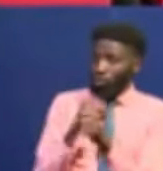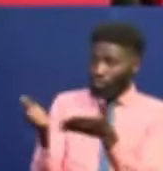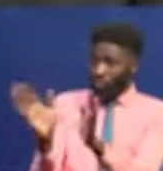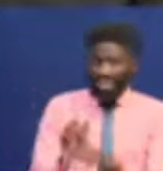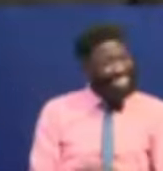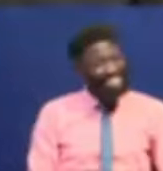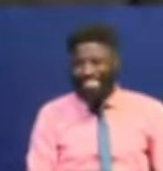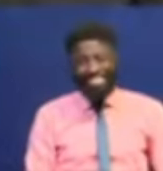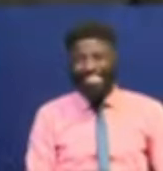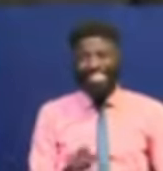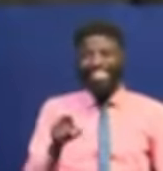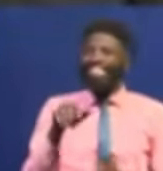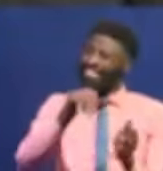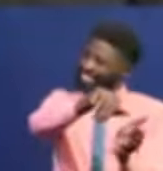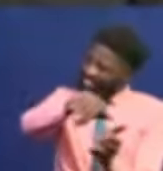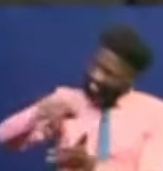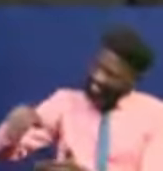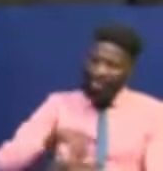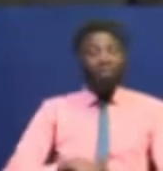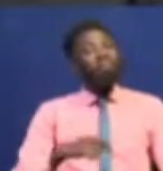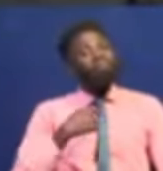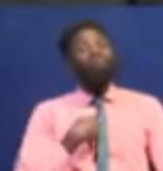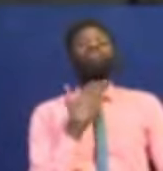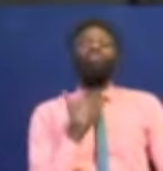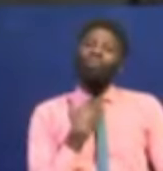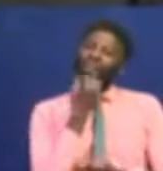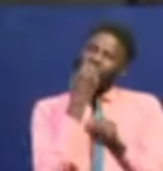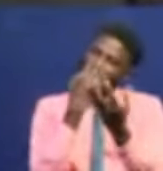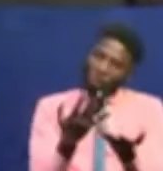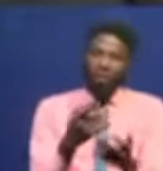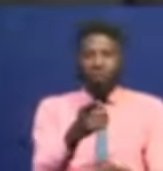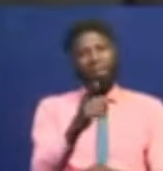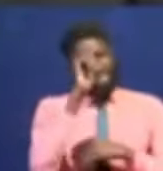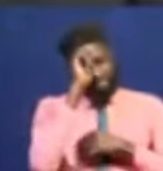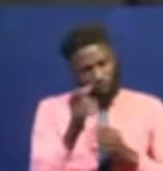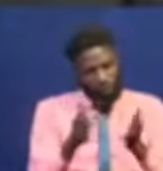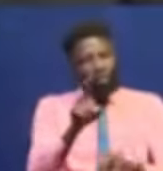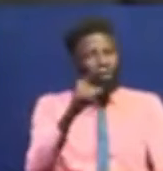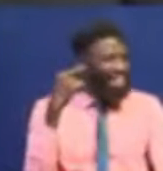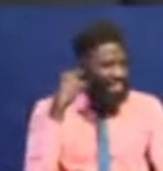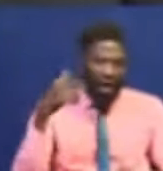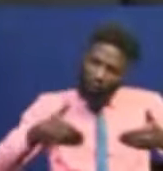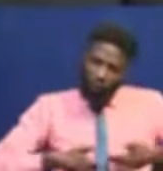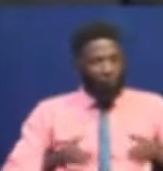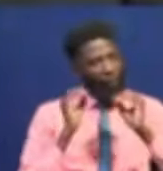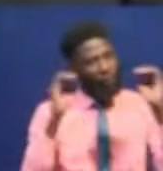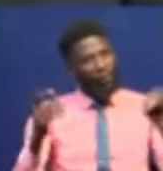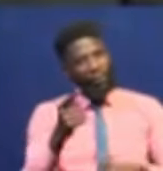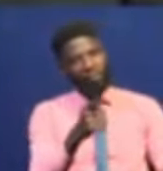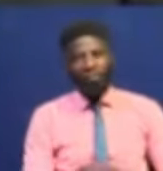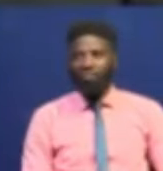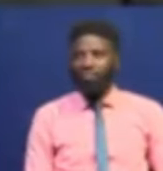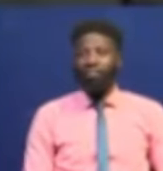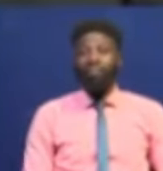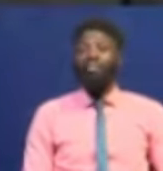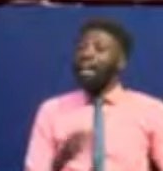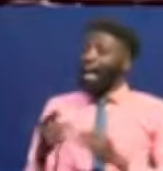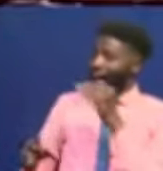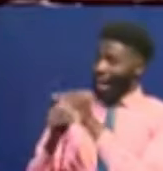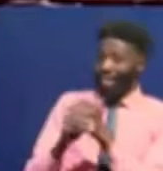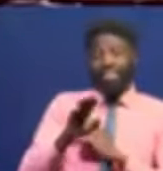is beyond that, Mr. President. And respectfully, I want to put it to you that you're not hearing what they're saying. The fact that you only heard after the